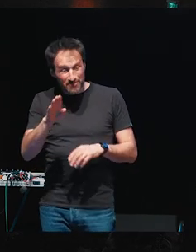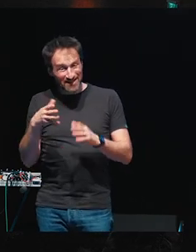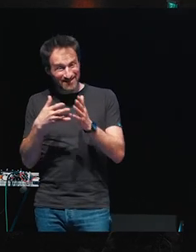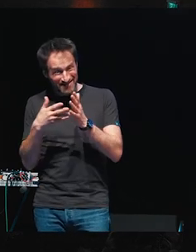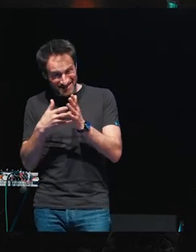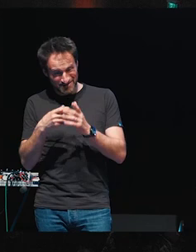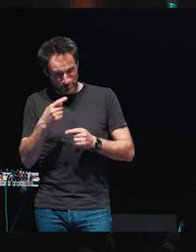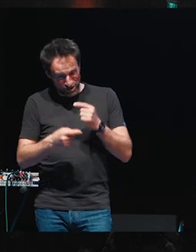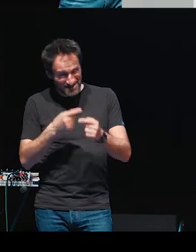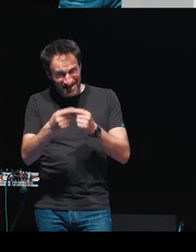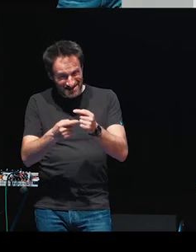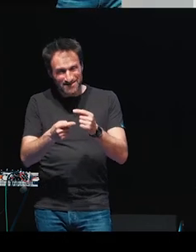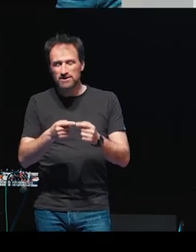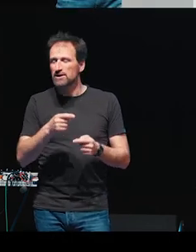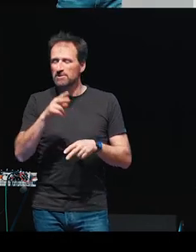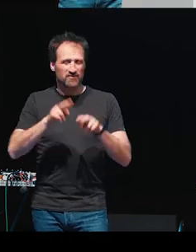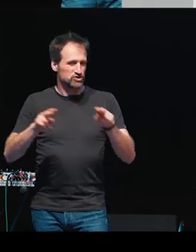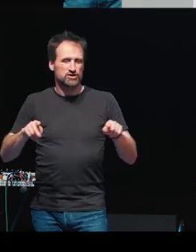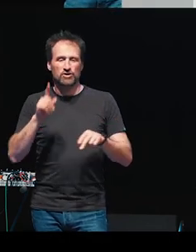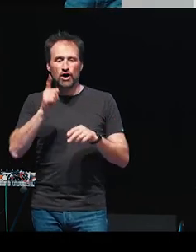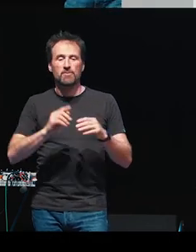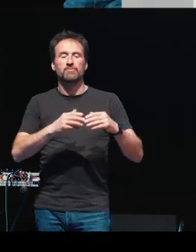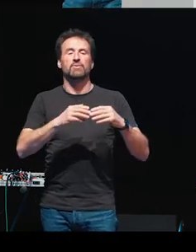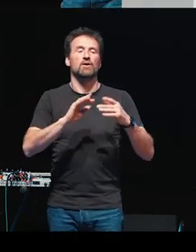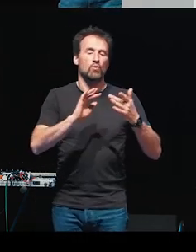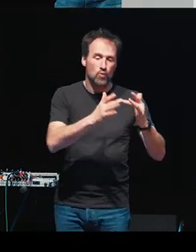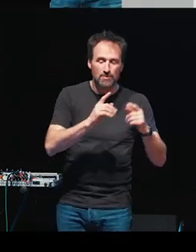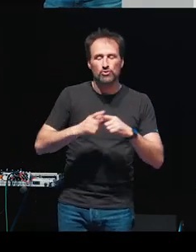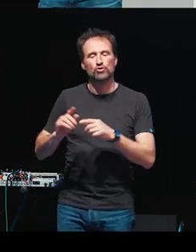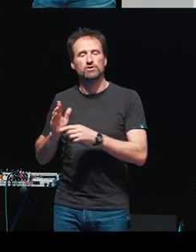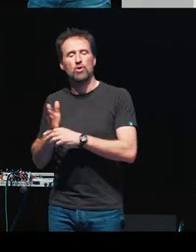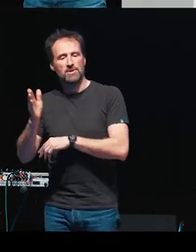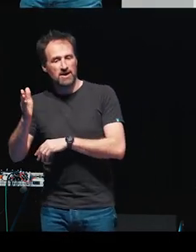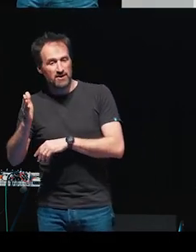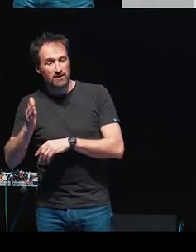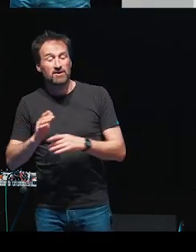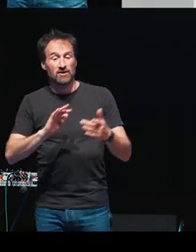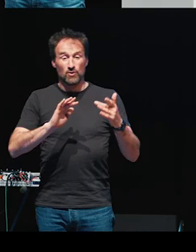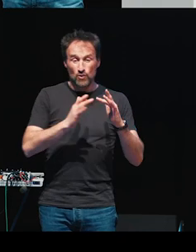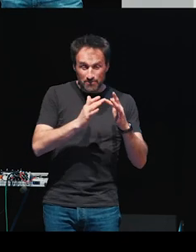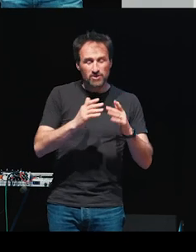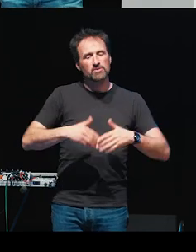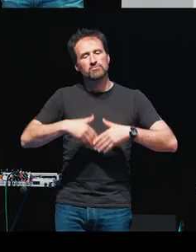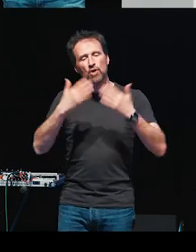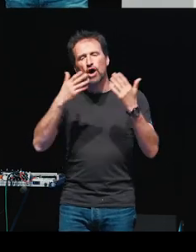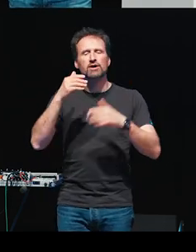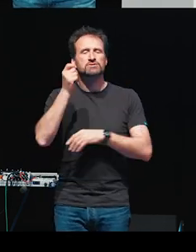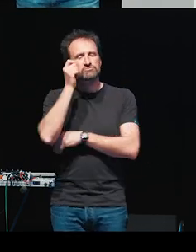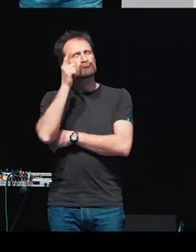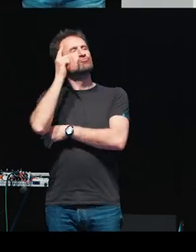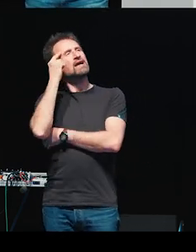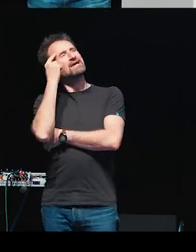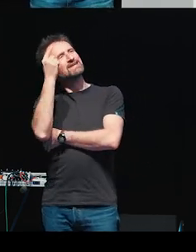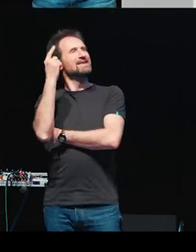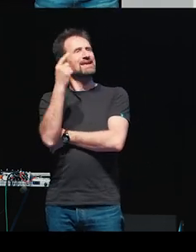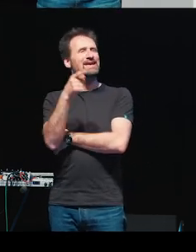testing is done very differently in both web and mobile. In web, for example, you start off with an idea in the morning. You have